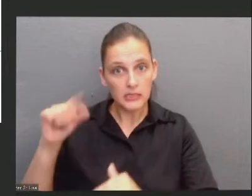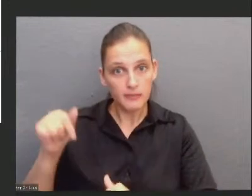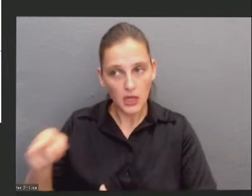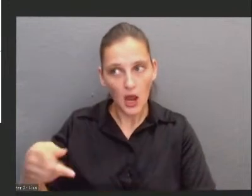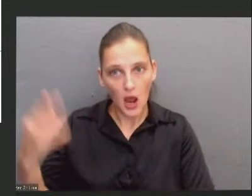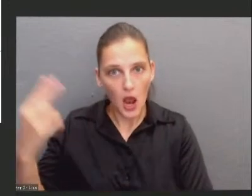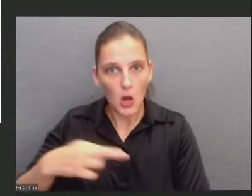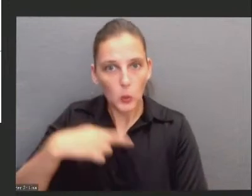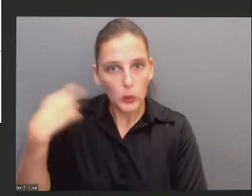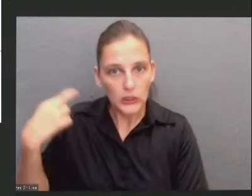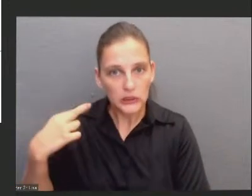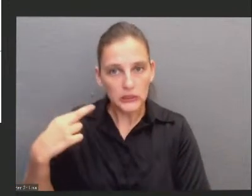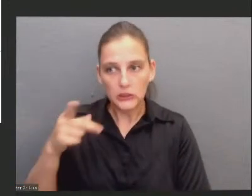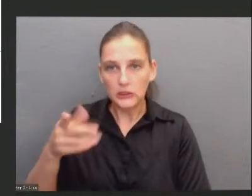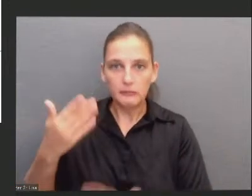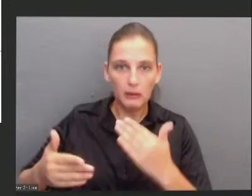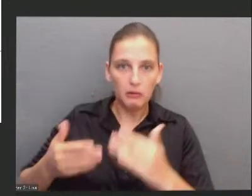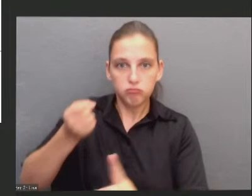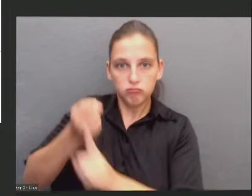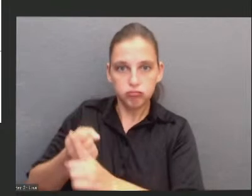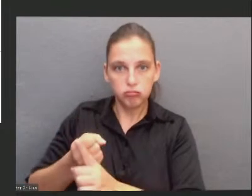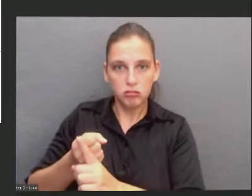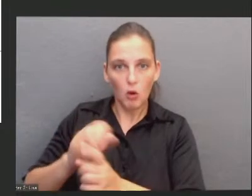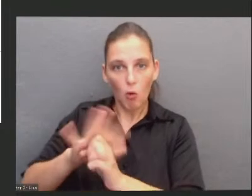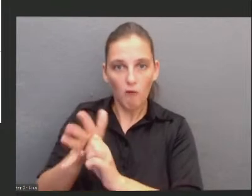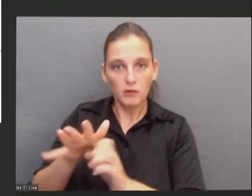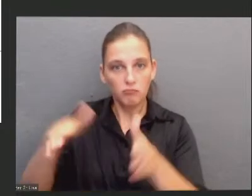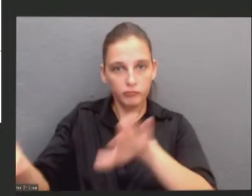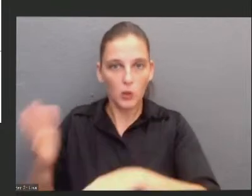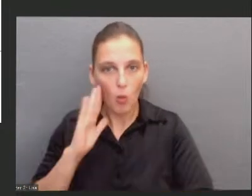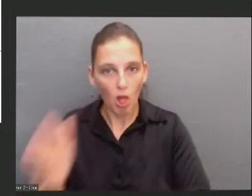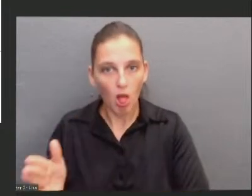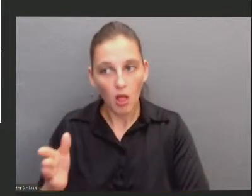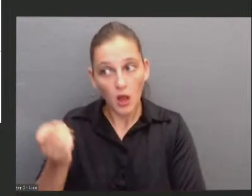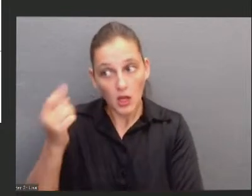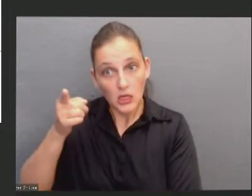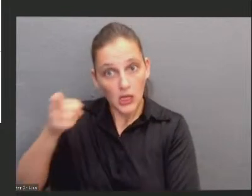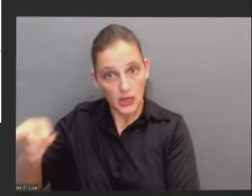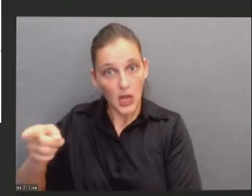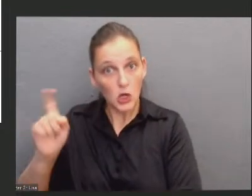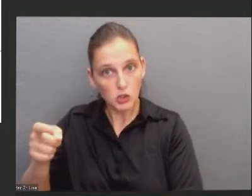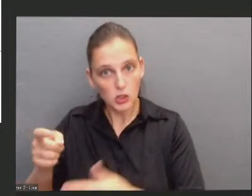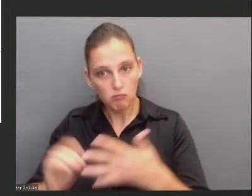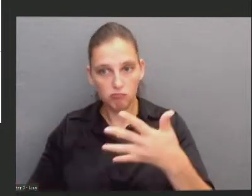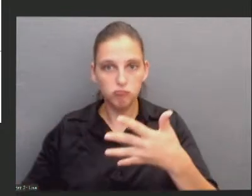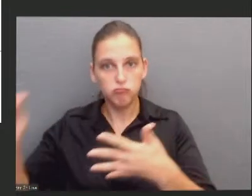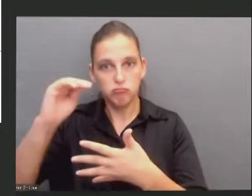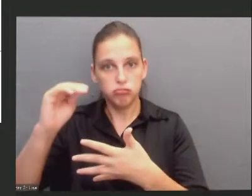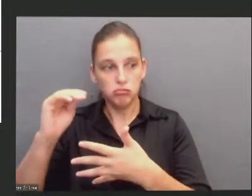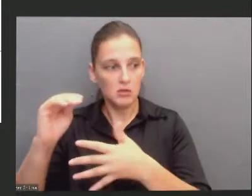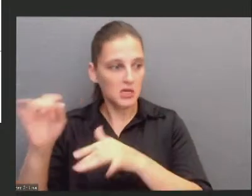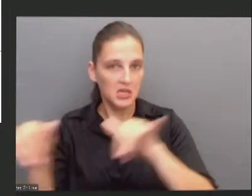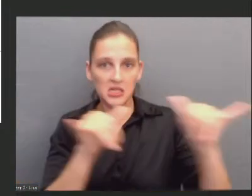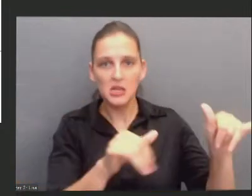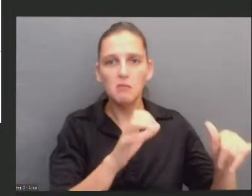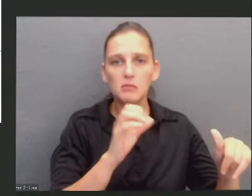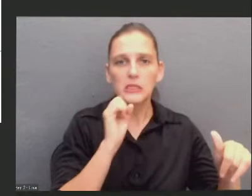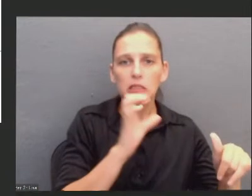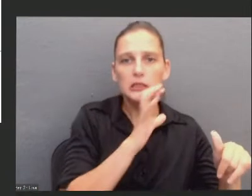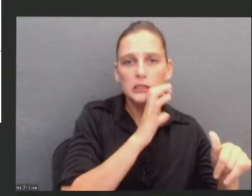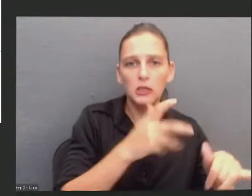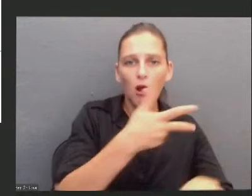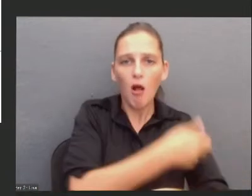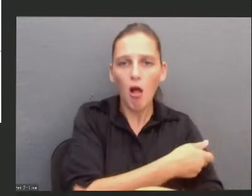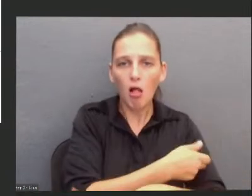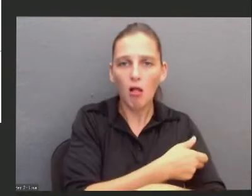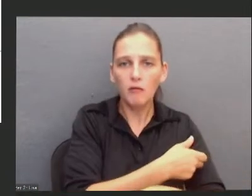therefore deserve to be prioritized for vaccines at the same time that we were prioritizing people over 65 who are high risk of